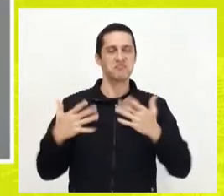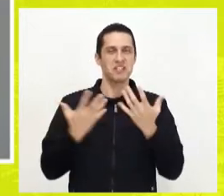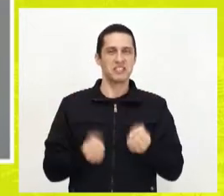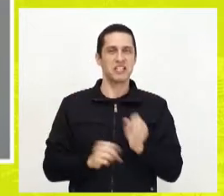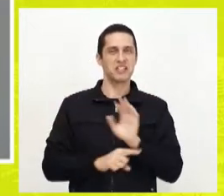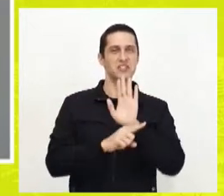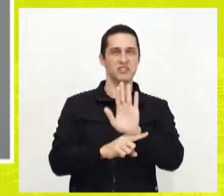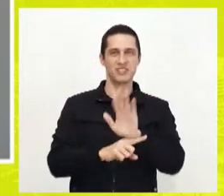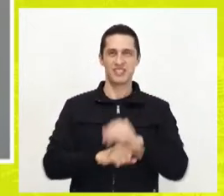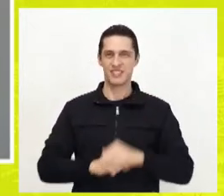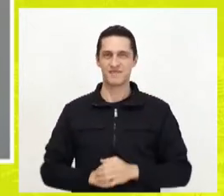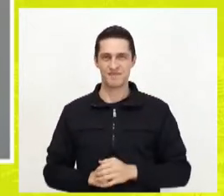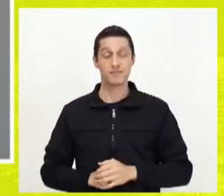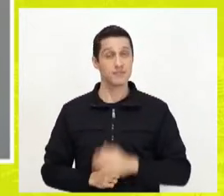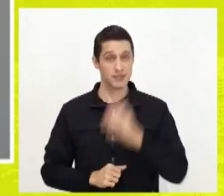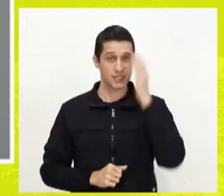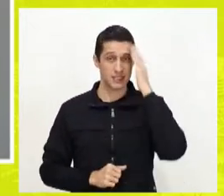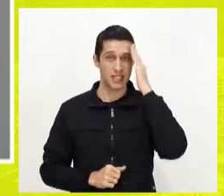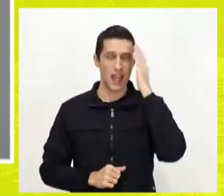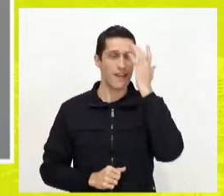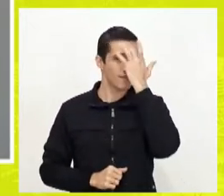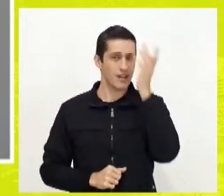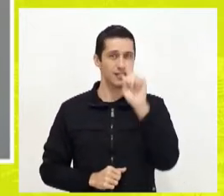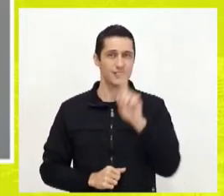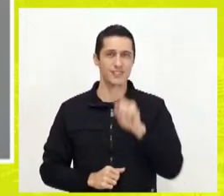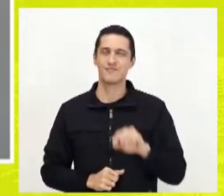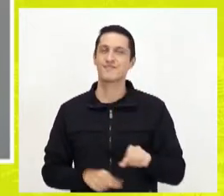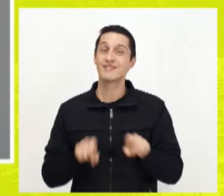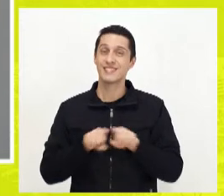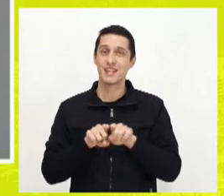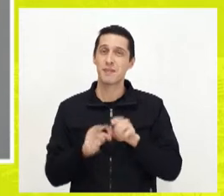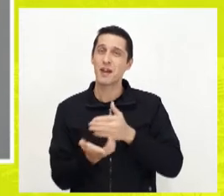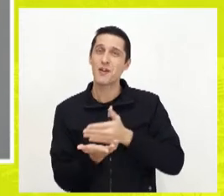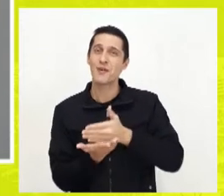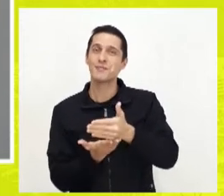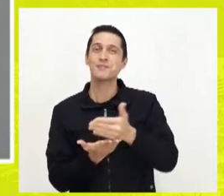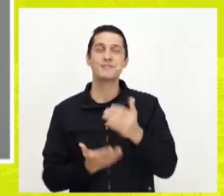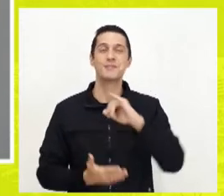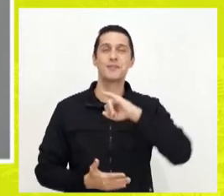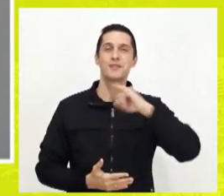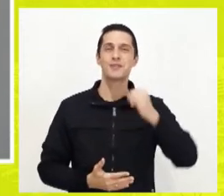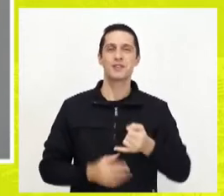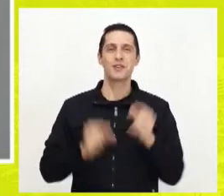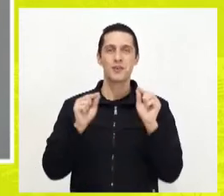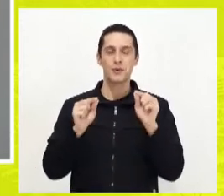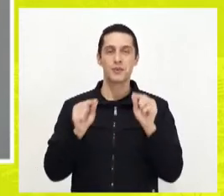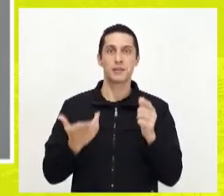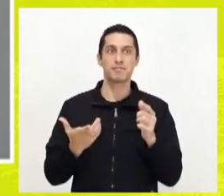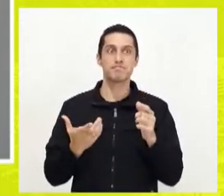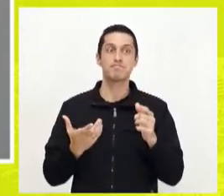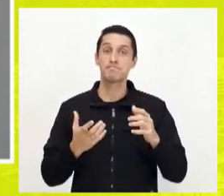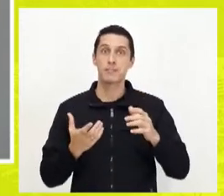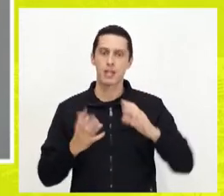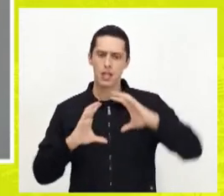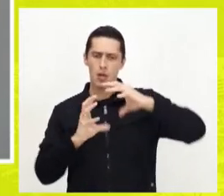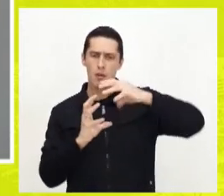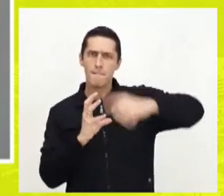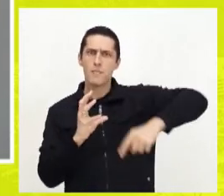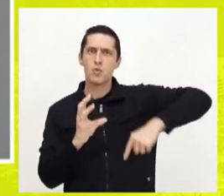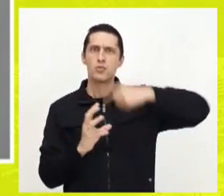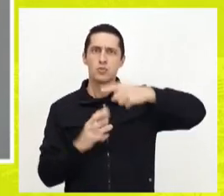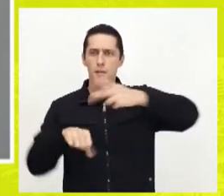easy i would like to take advantage of these initial minutes martel and friends to talk about the international experience